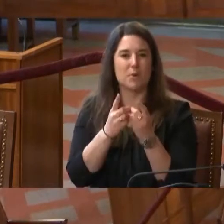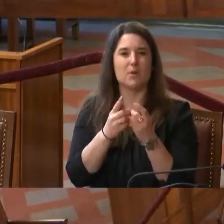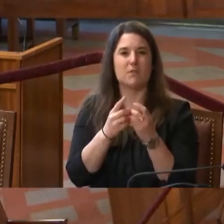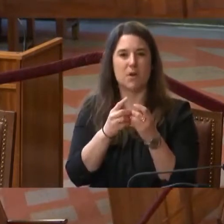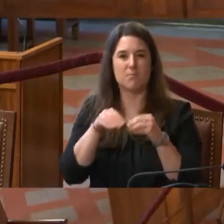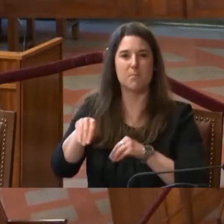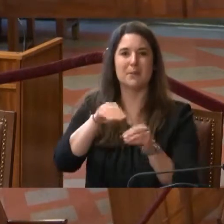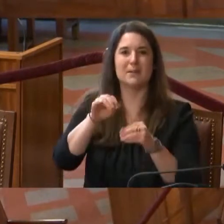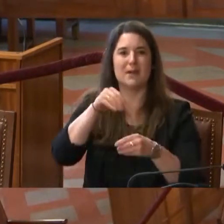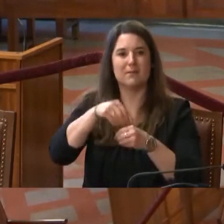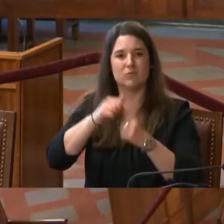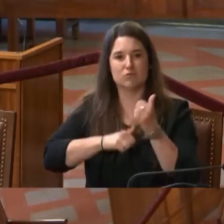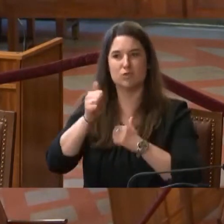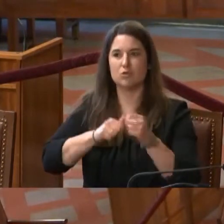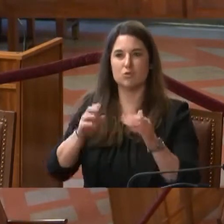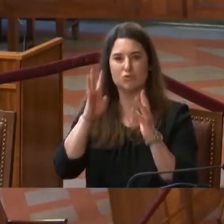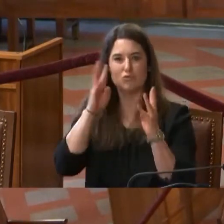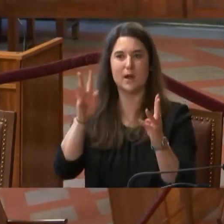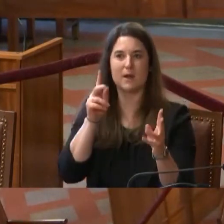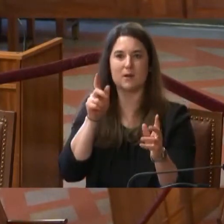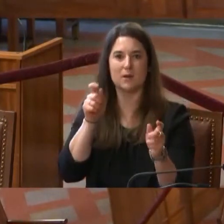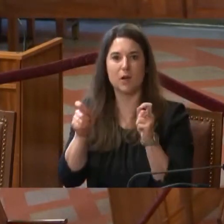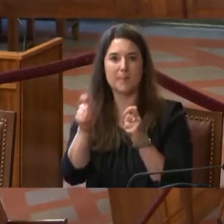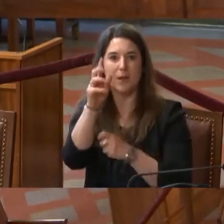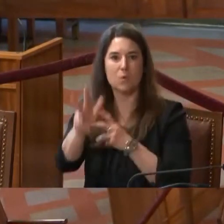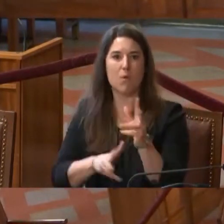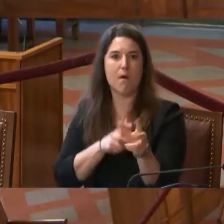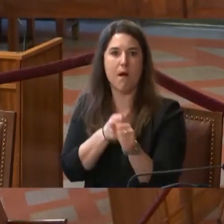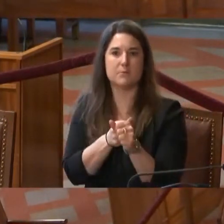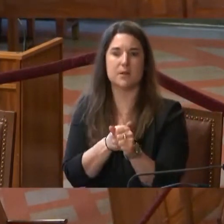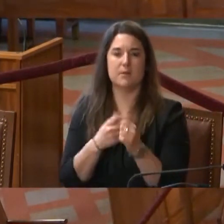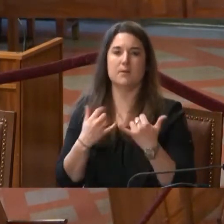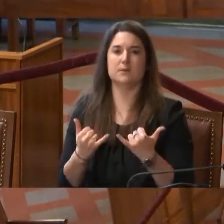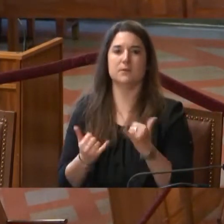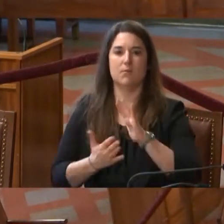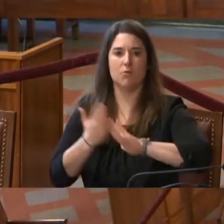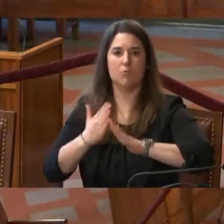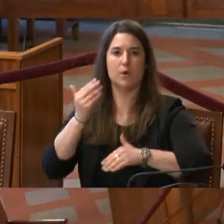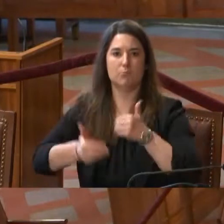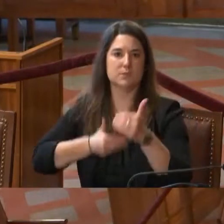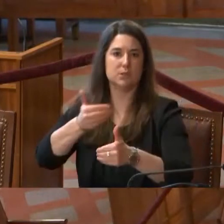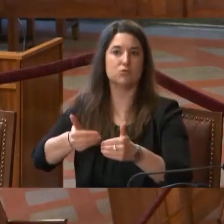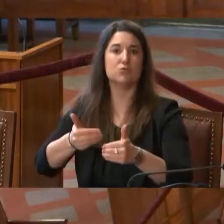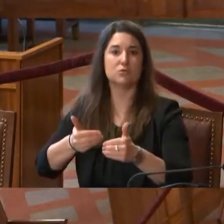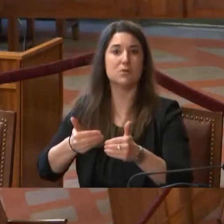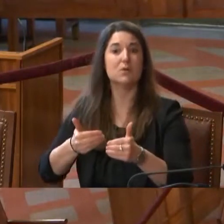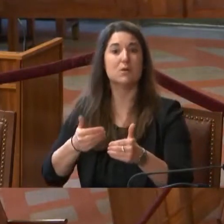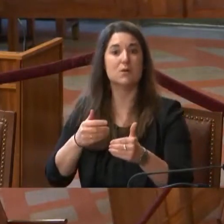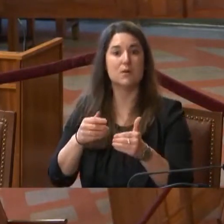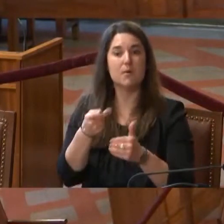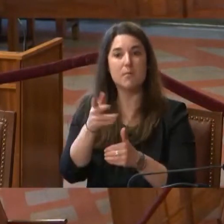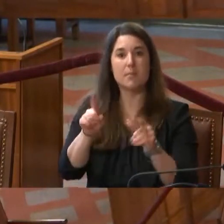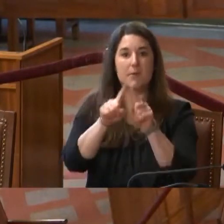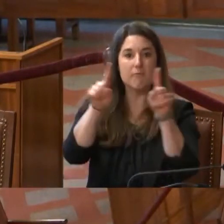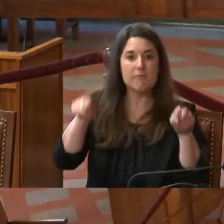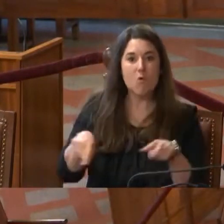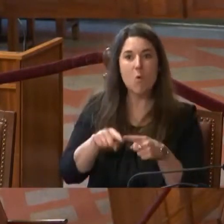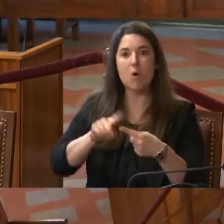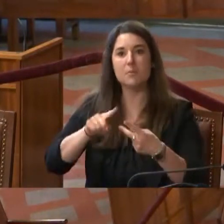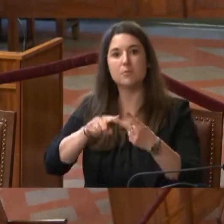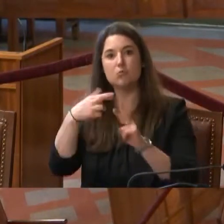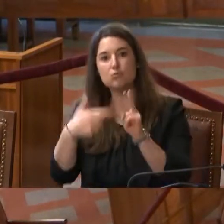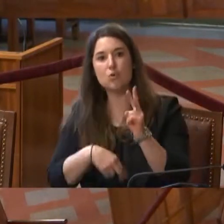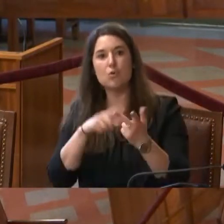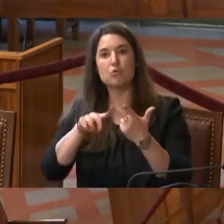to create and promulgate or update existing operating procedures, permits, forms, rules, and